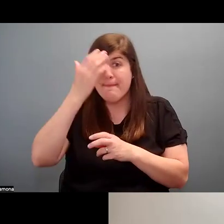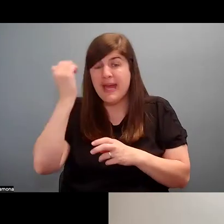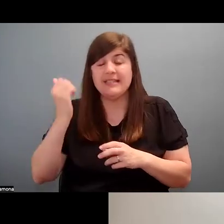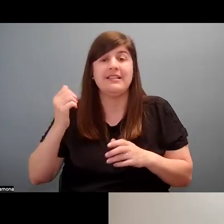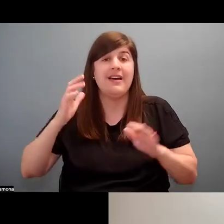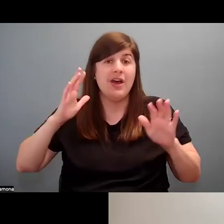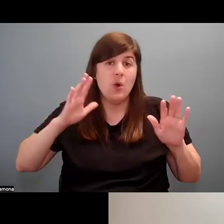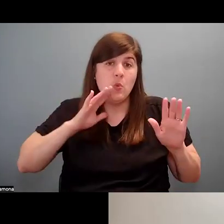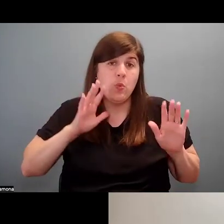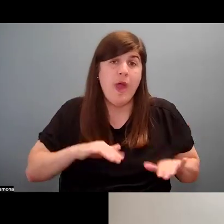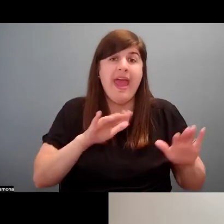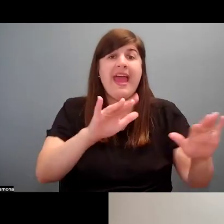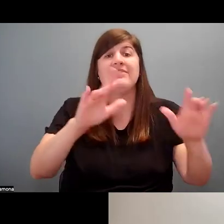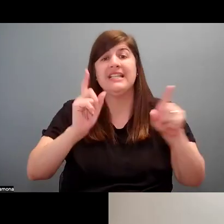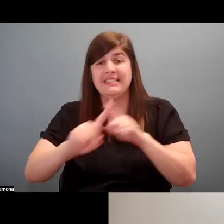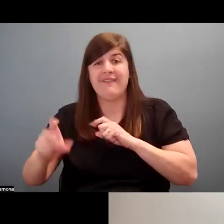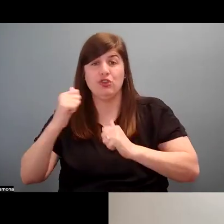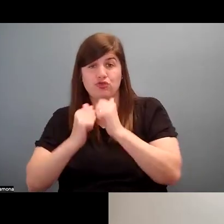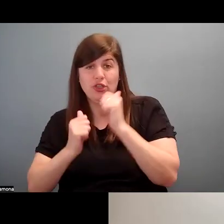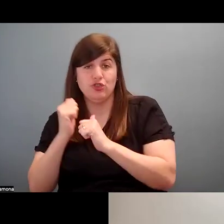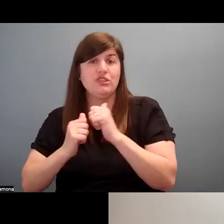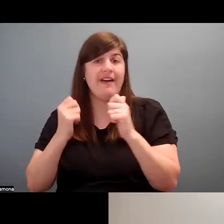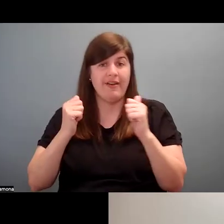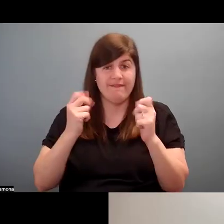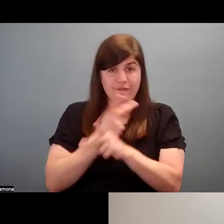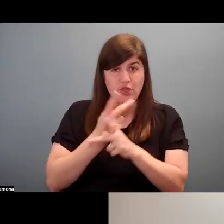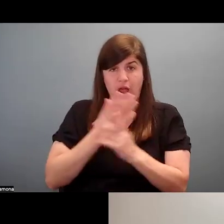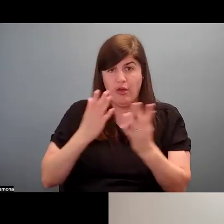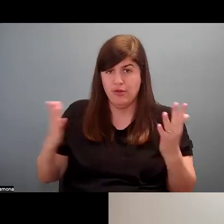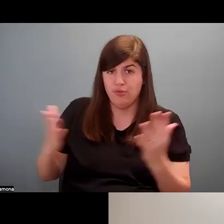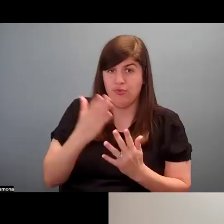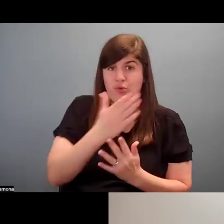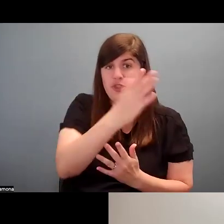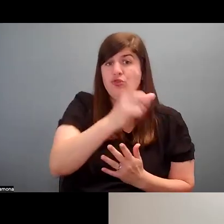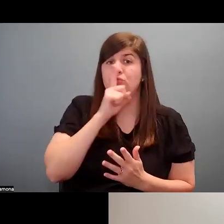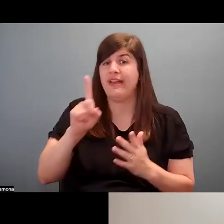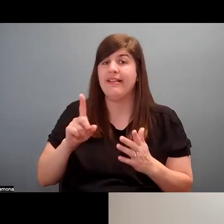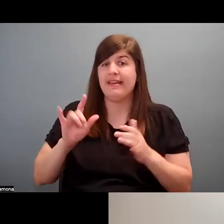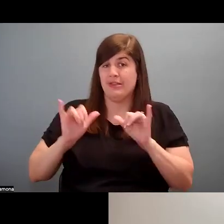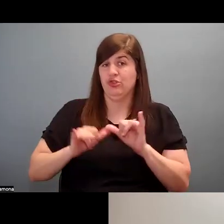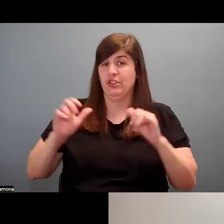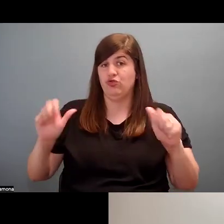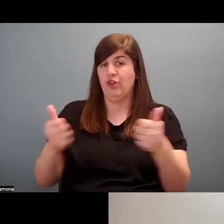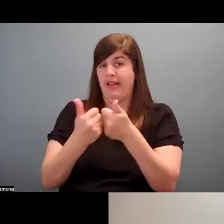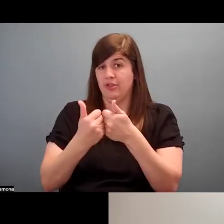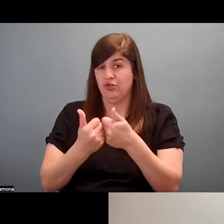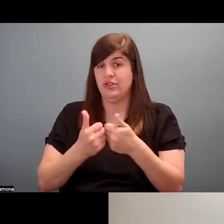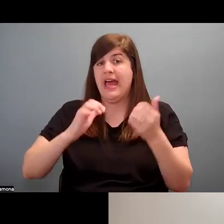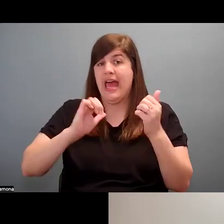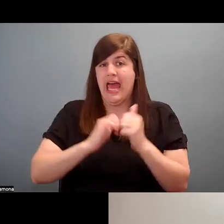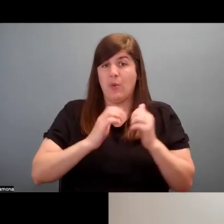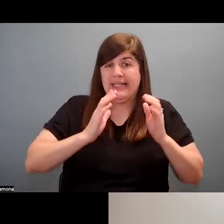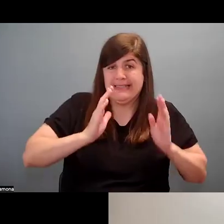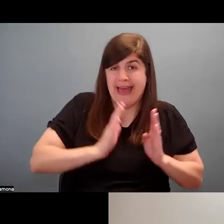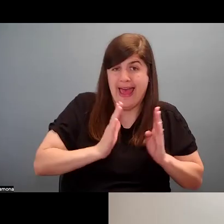all over the place, you've got a lot Mhm. of structures you got to maneuver your way Yeah. through. It's a real engineering challenge. So Yeah, having a tiny, very maneuverable